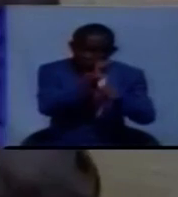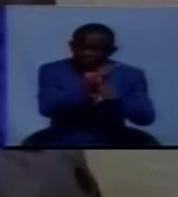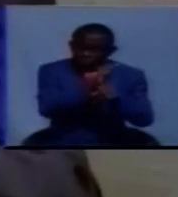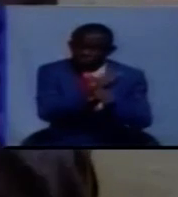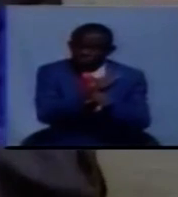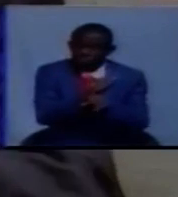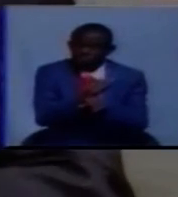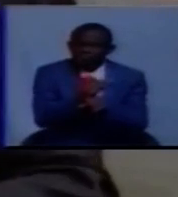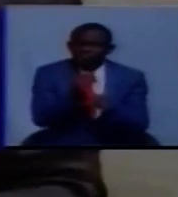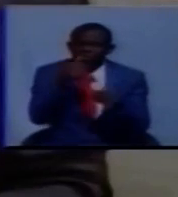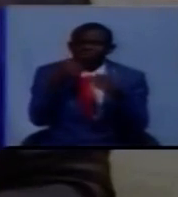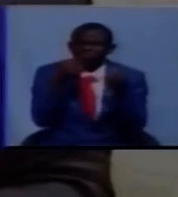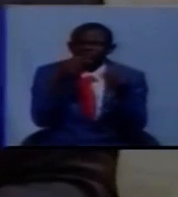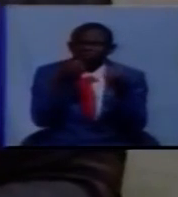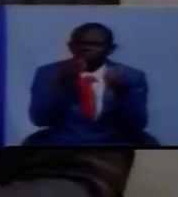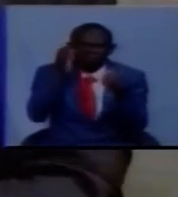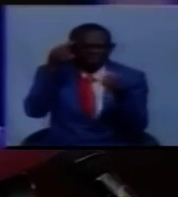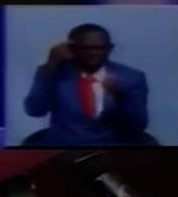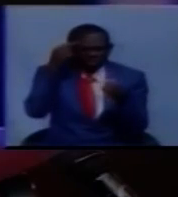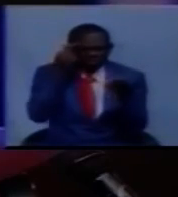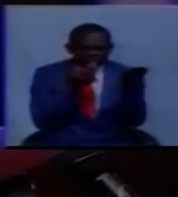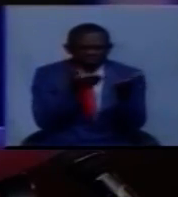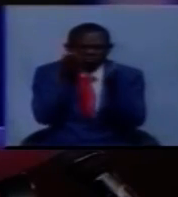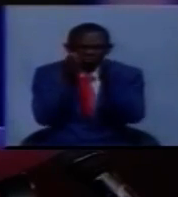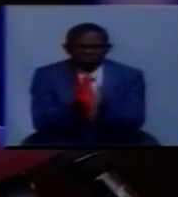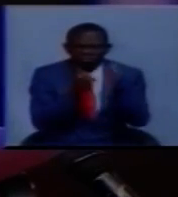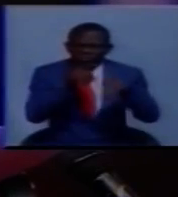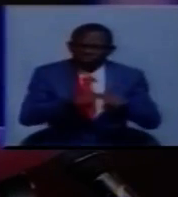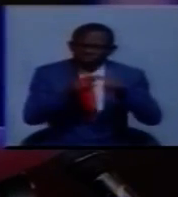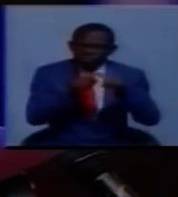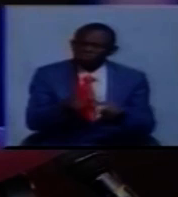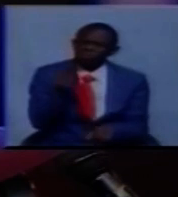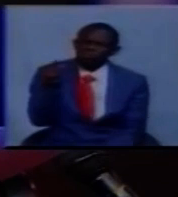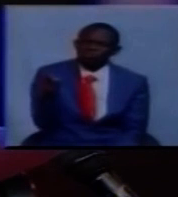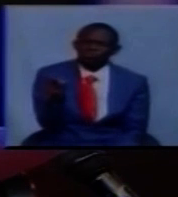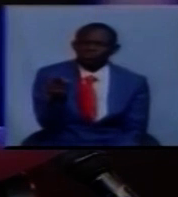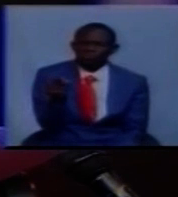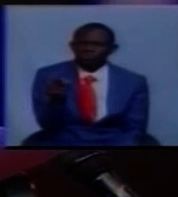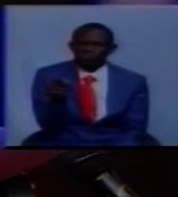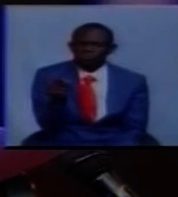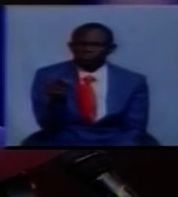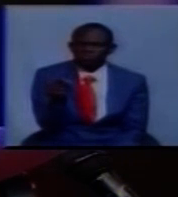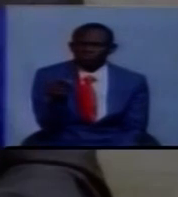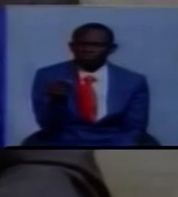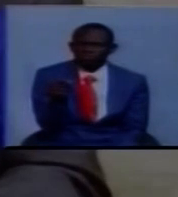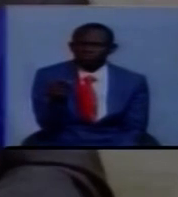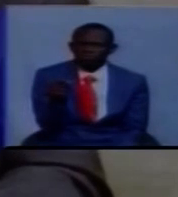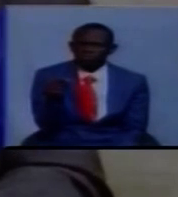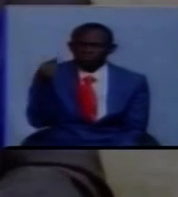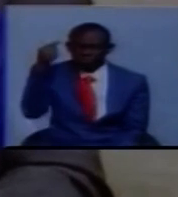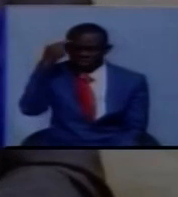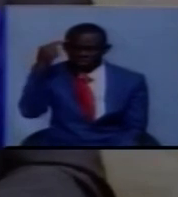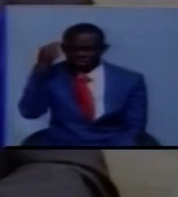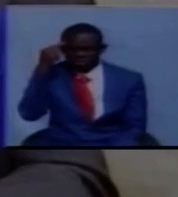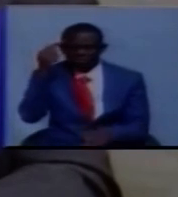most civil servants, depending on the type of jobs that you are doing, usually doesn't apply to junior persons or something.